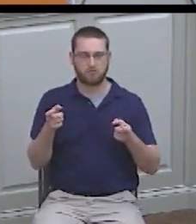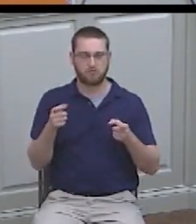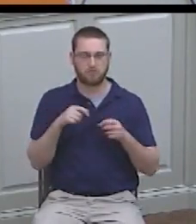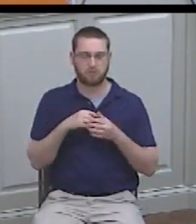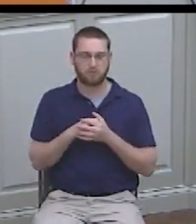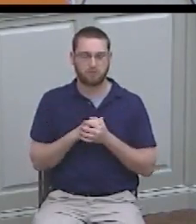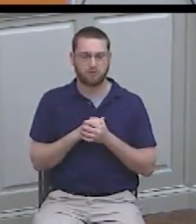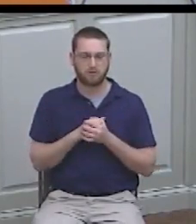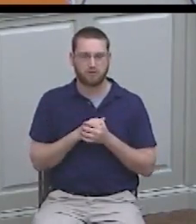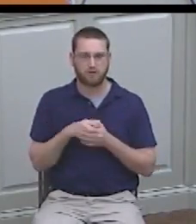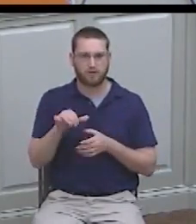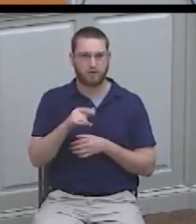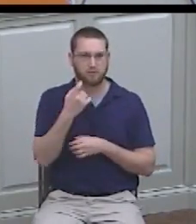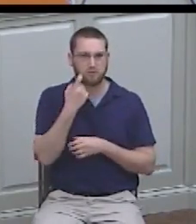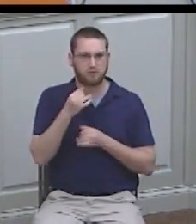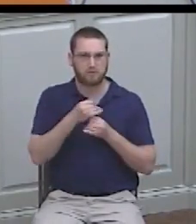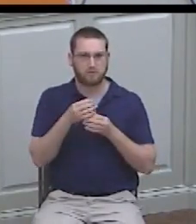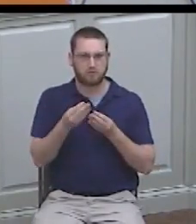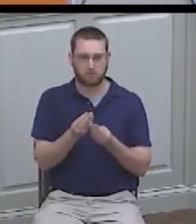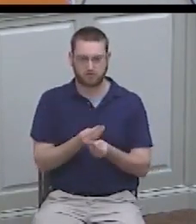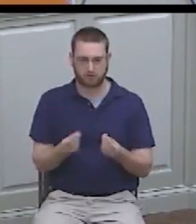And like the last resolution,